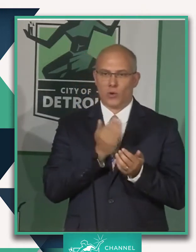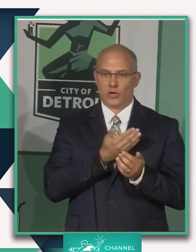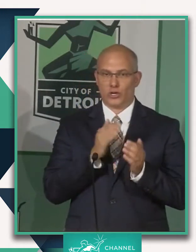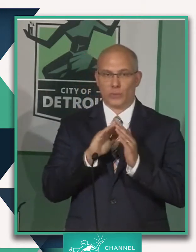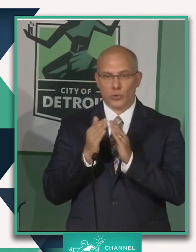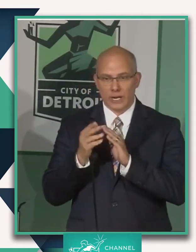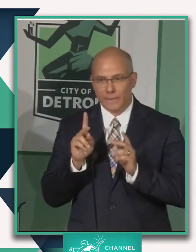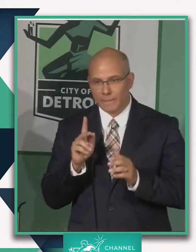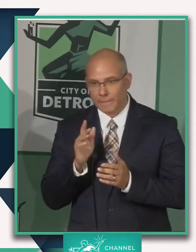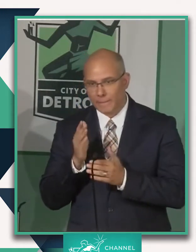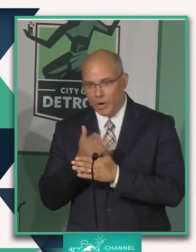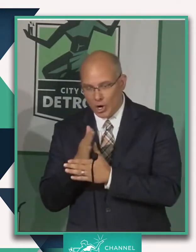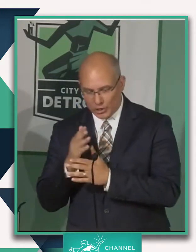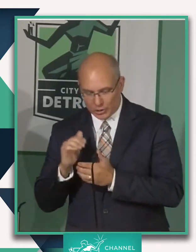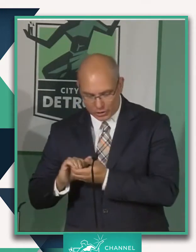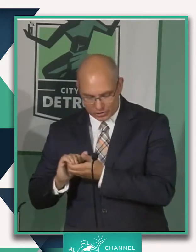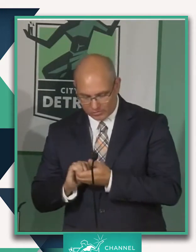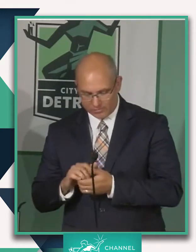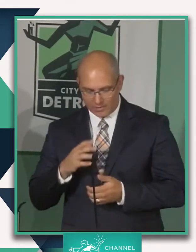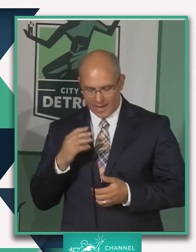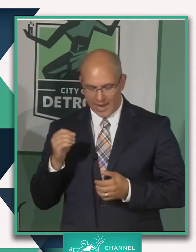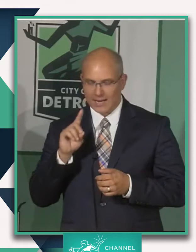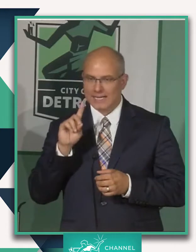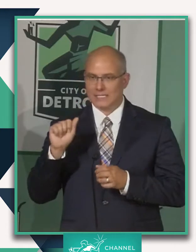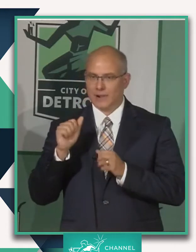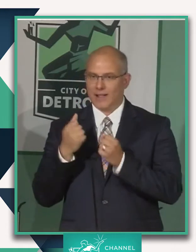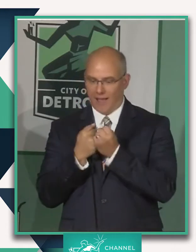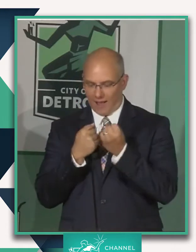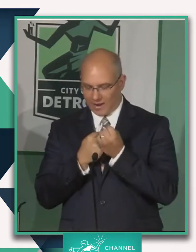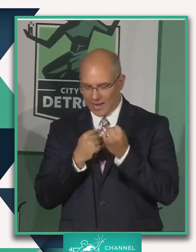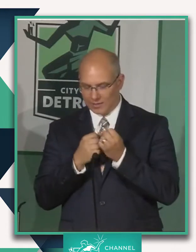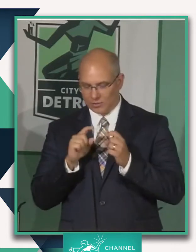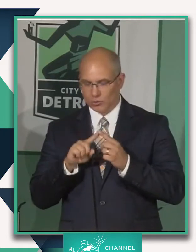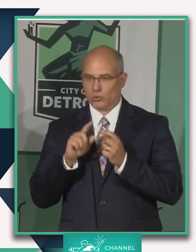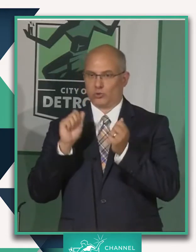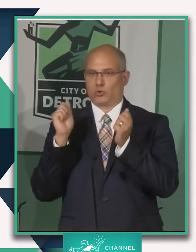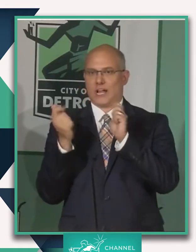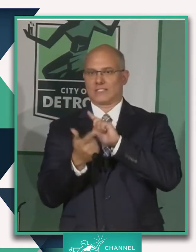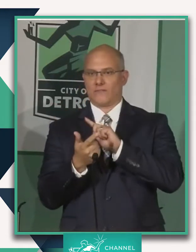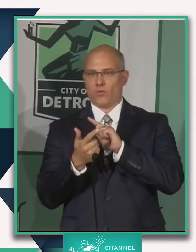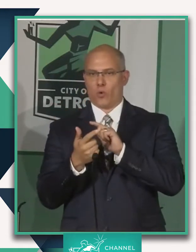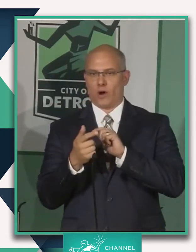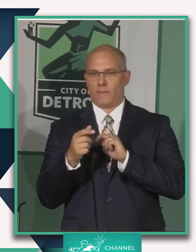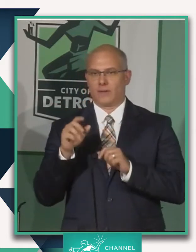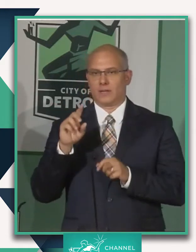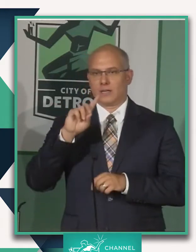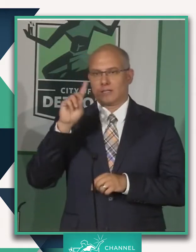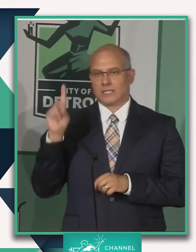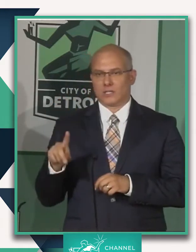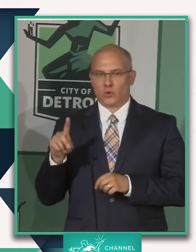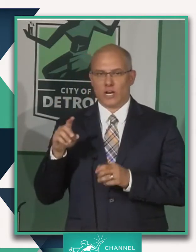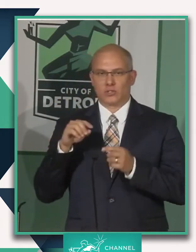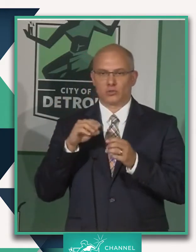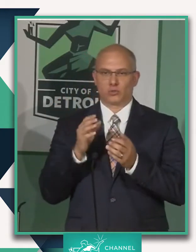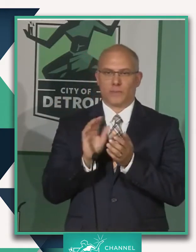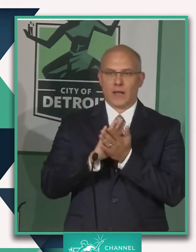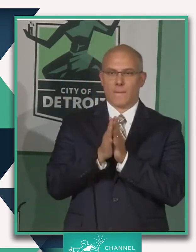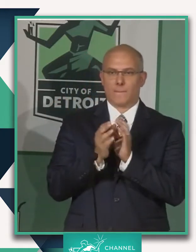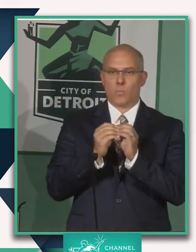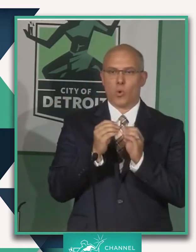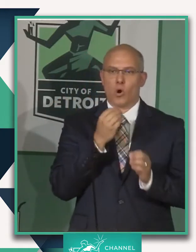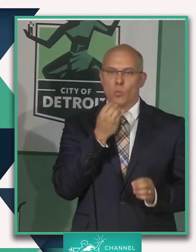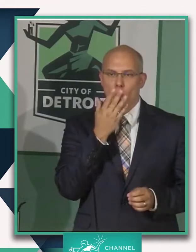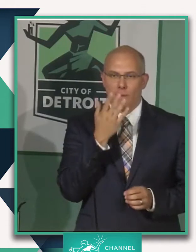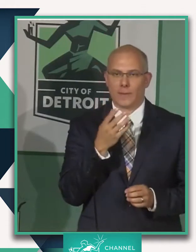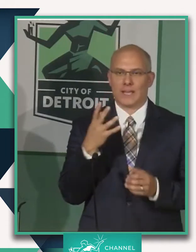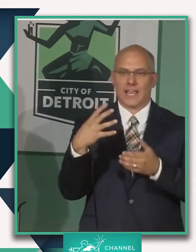to working with our community, partners, and our disability advocates to transform